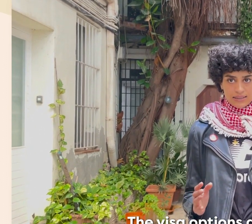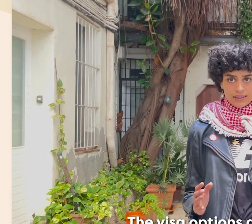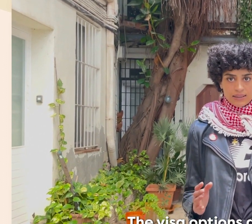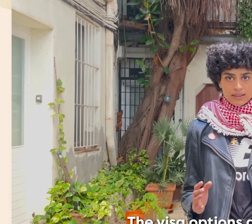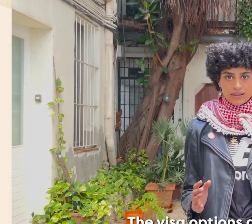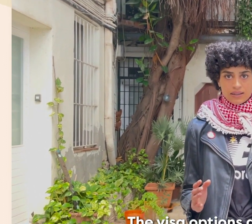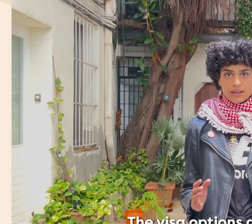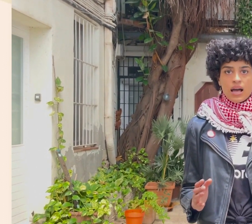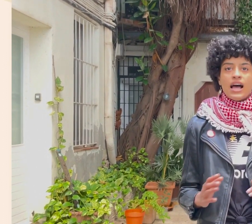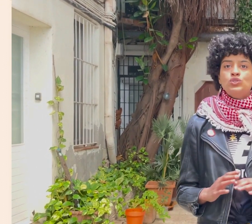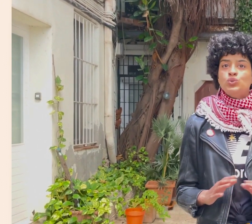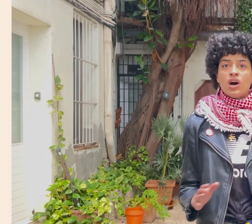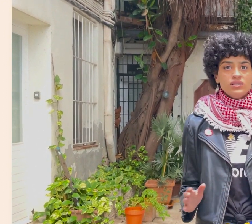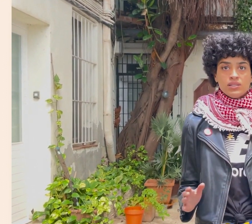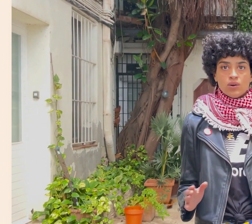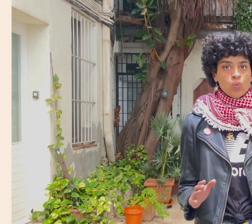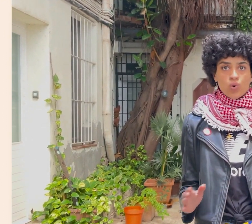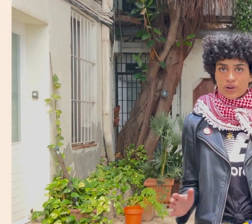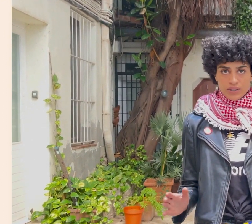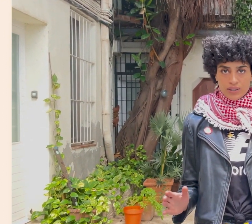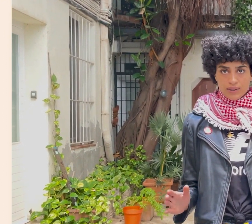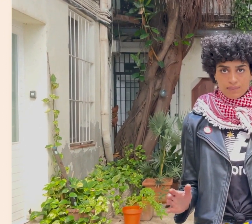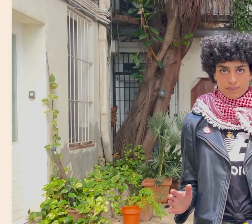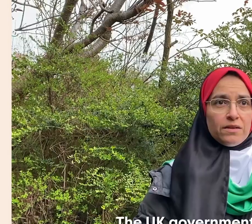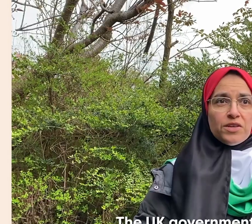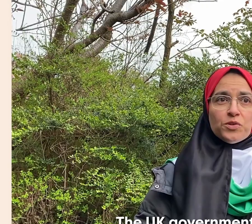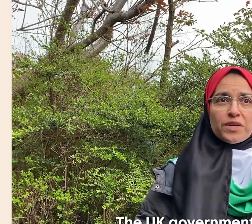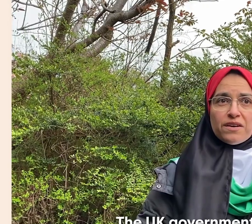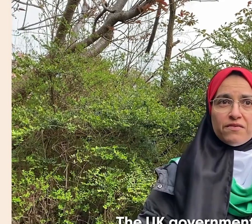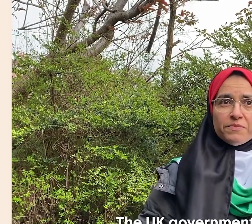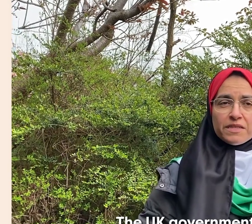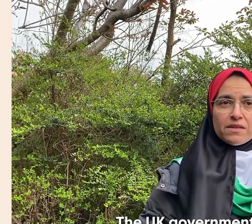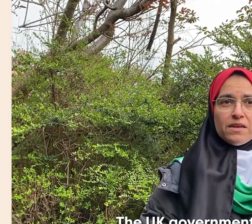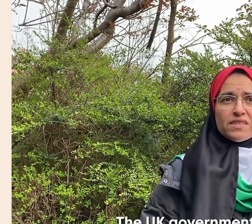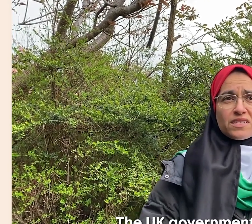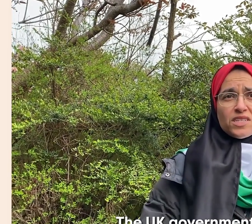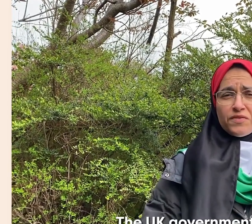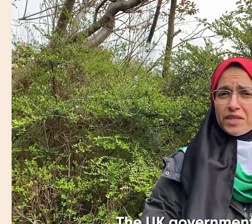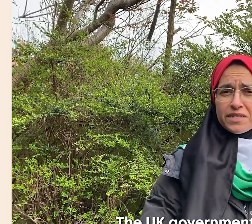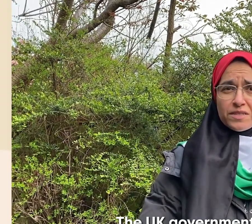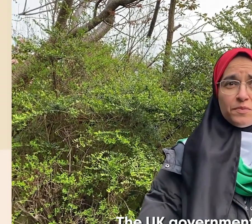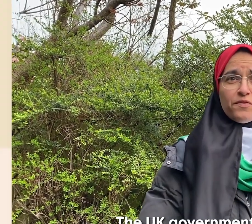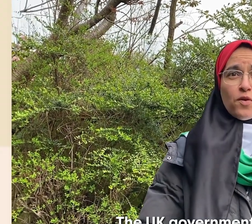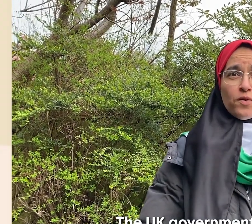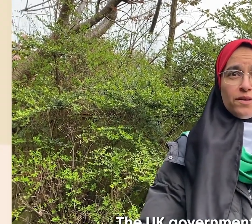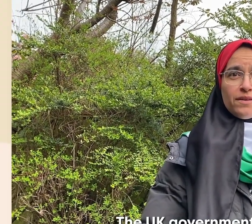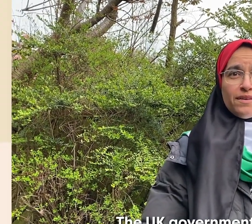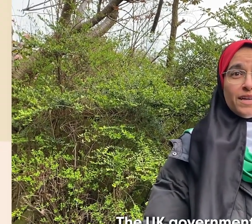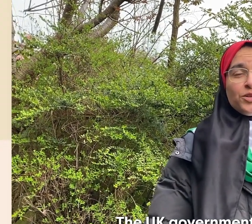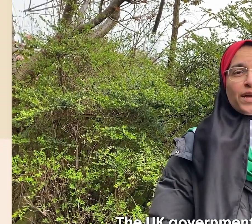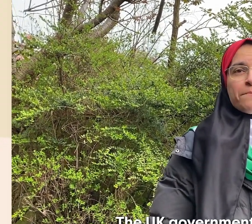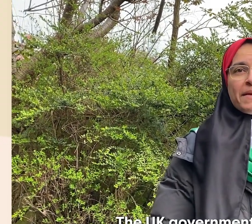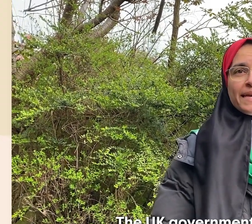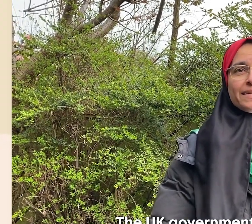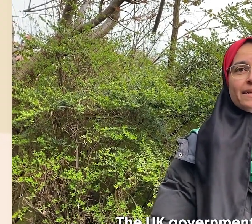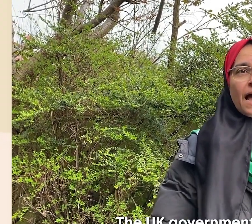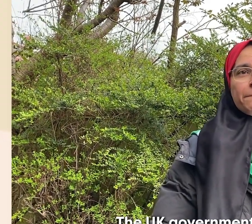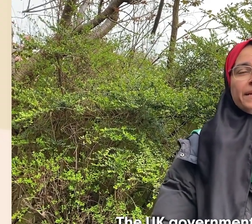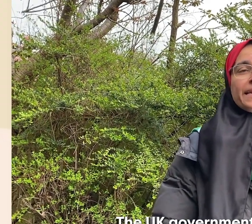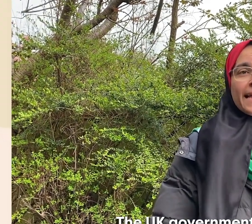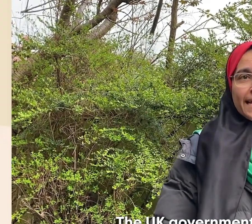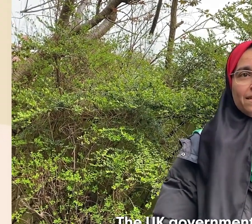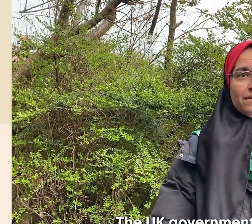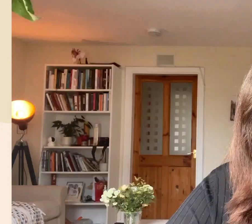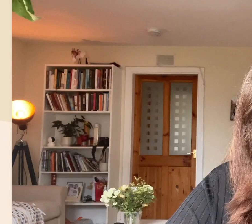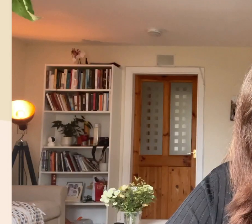limited and do not work. The UK government successfully did it before, and you can make it